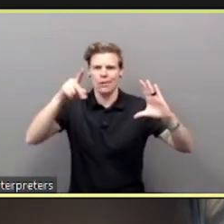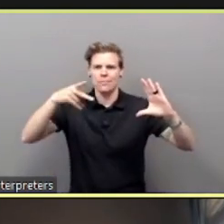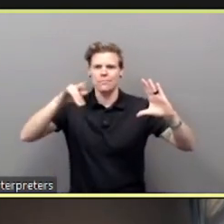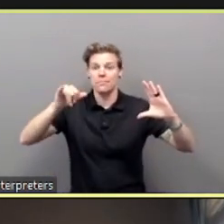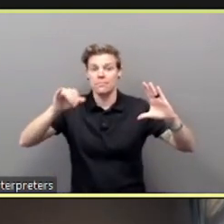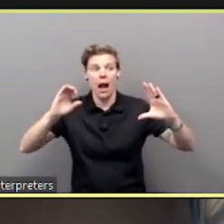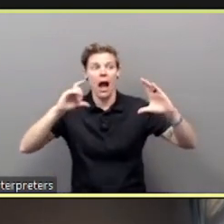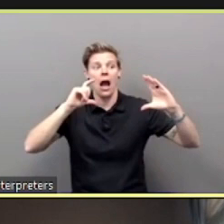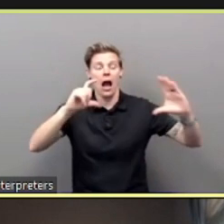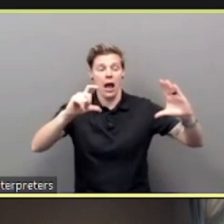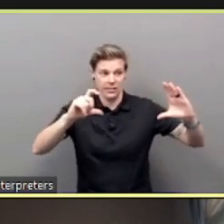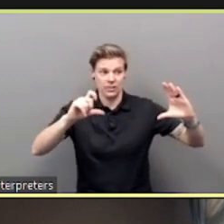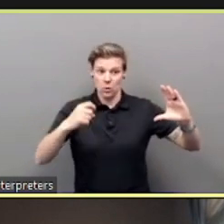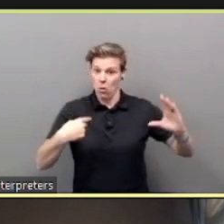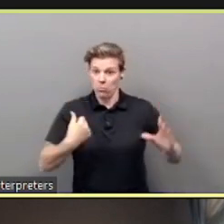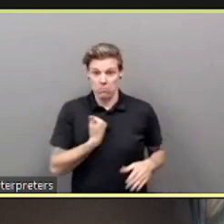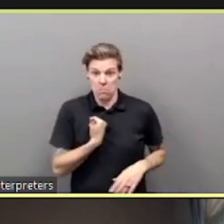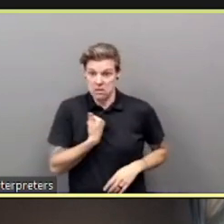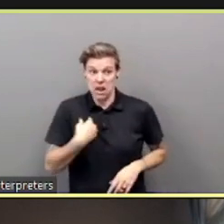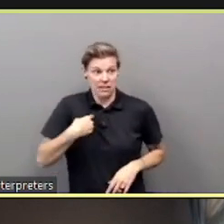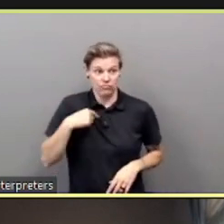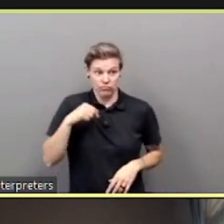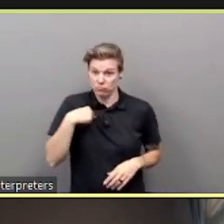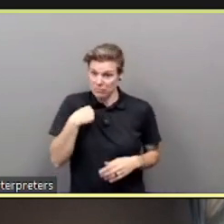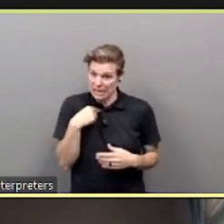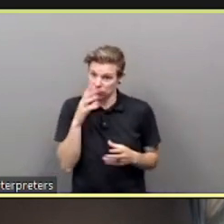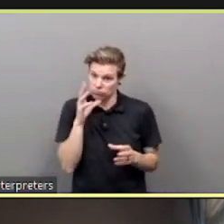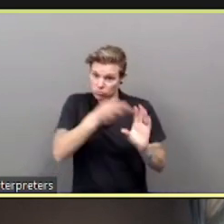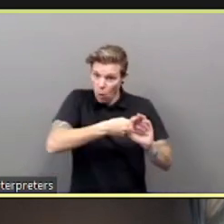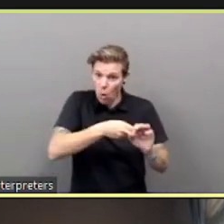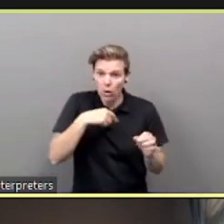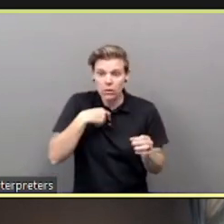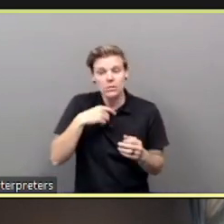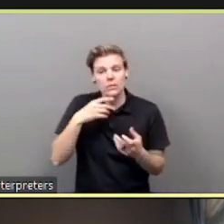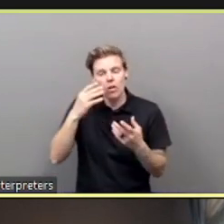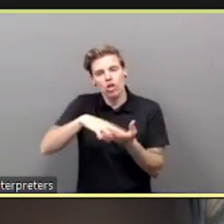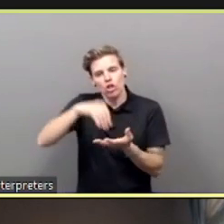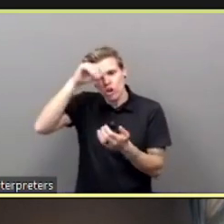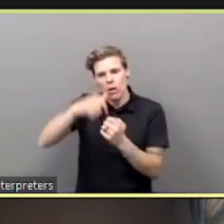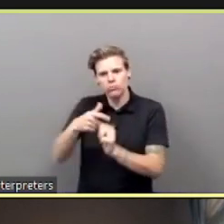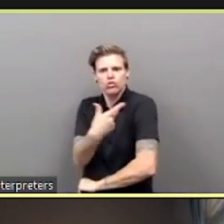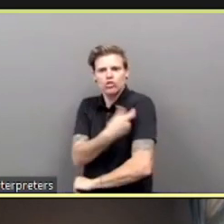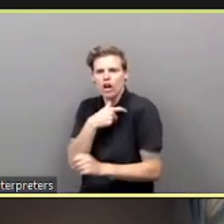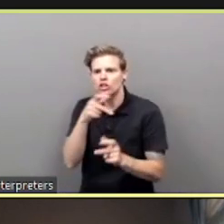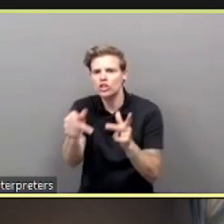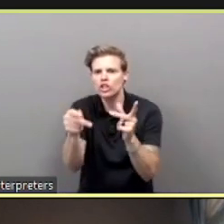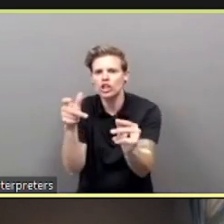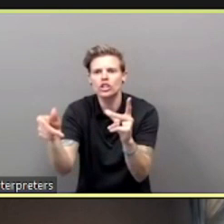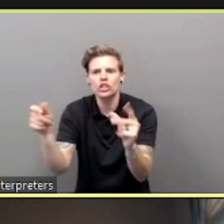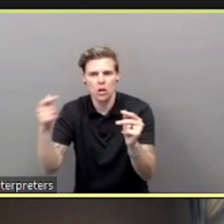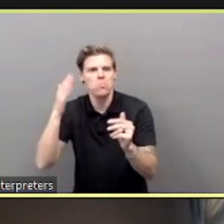can sign up for becoming a provider if you haven't yet. Next slide.